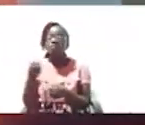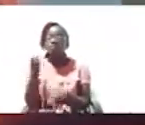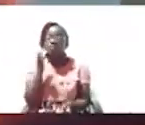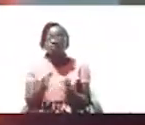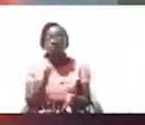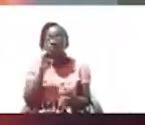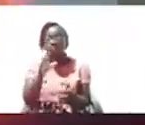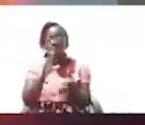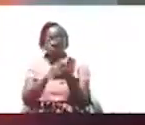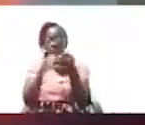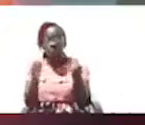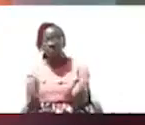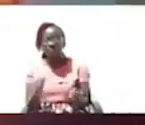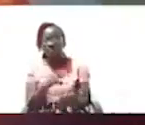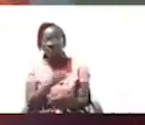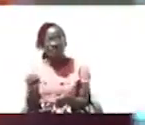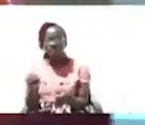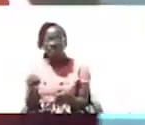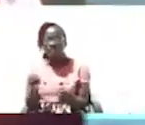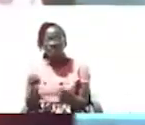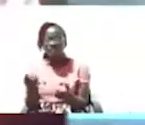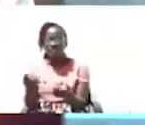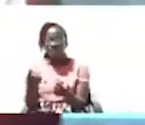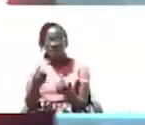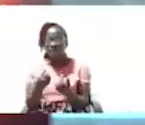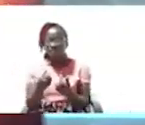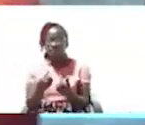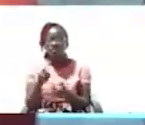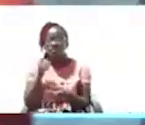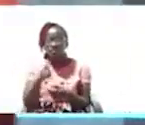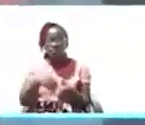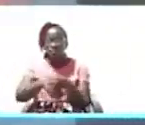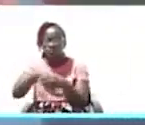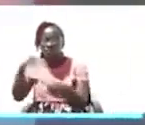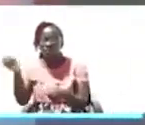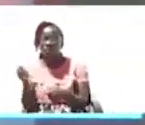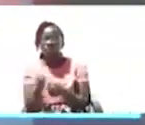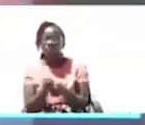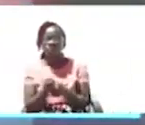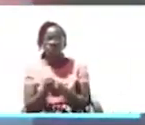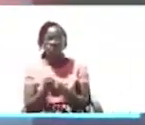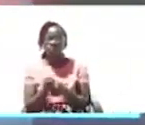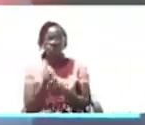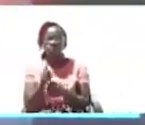If only you believe and take a step, you'll come out.